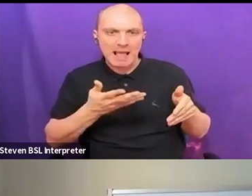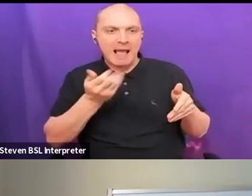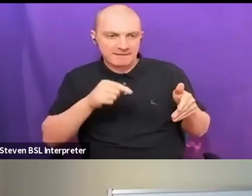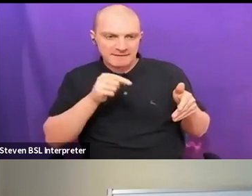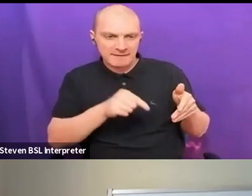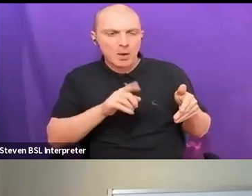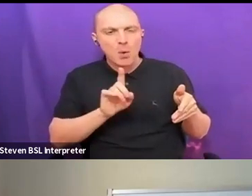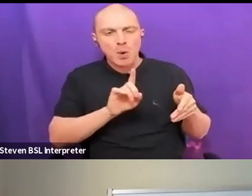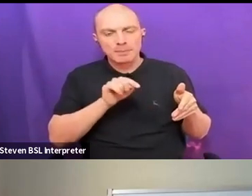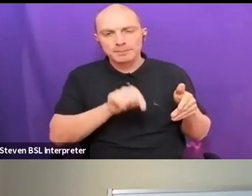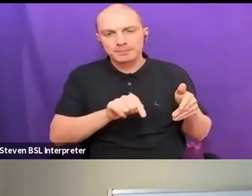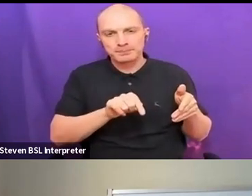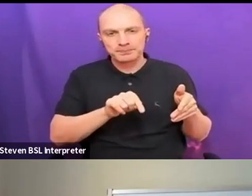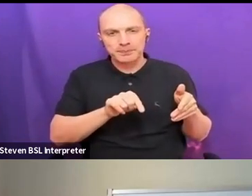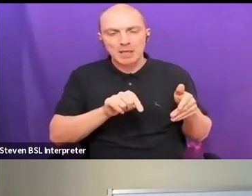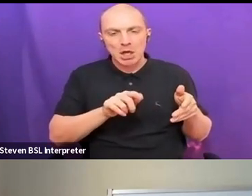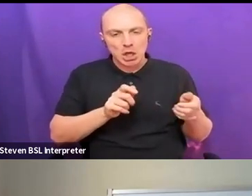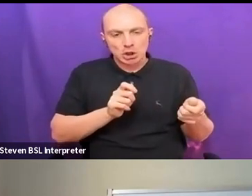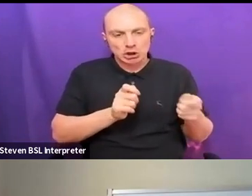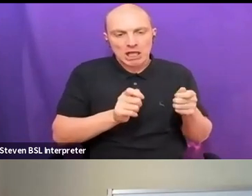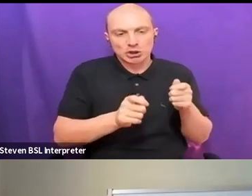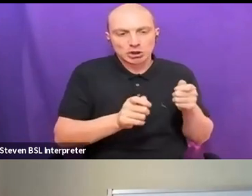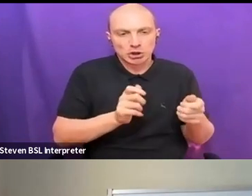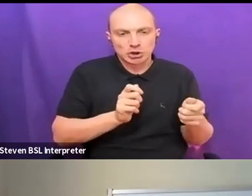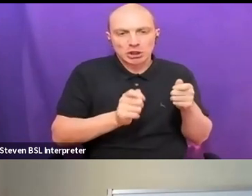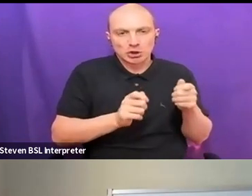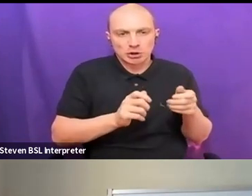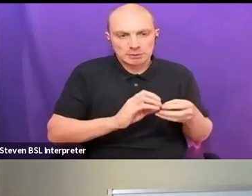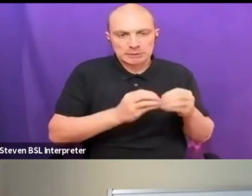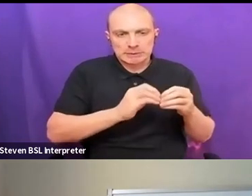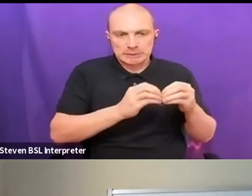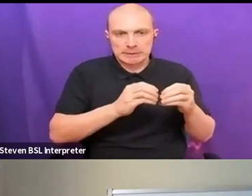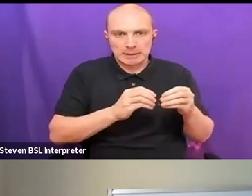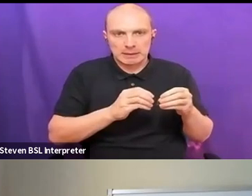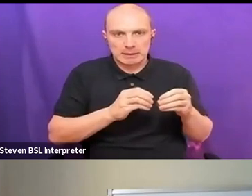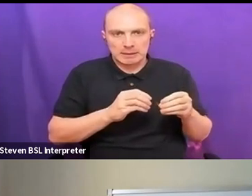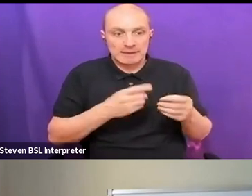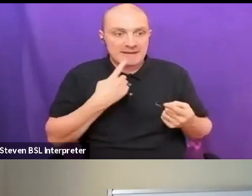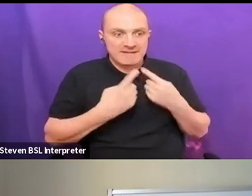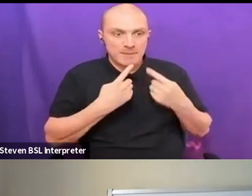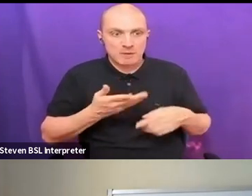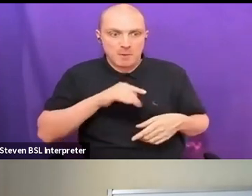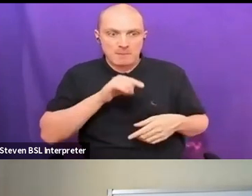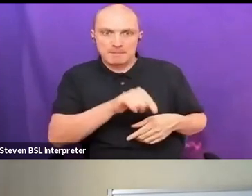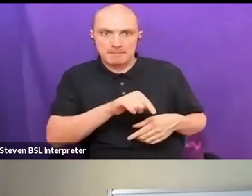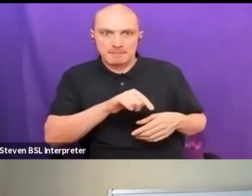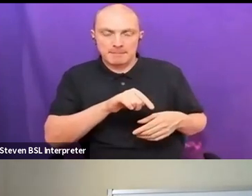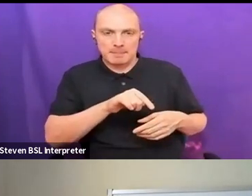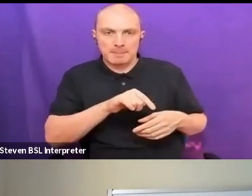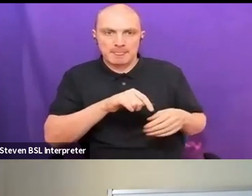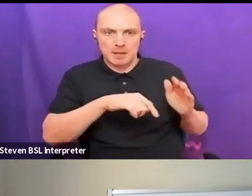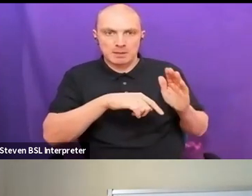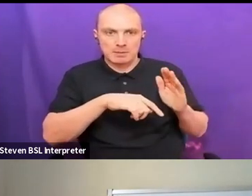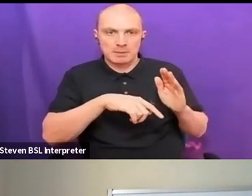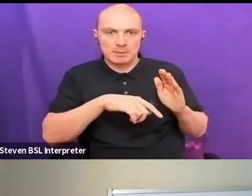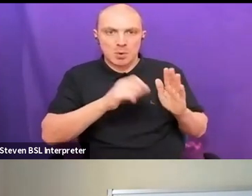make small scale changes that are being described. Like it could be benches, it could be, taking a space and turning it into, something nice that's